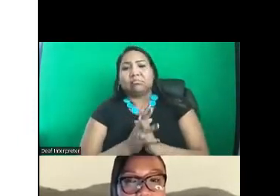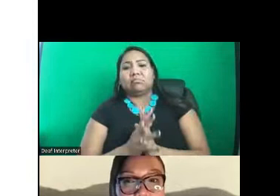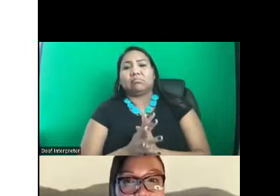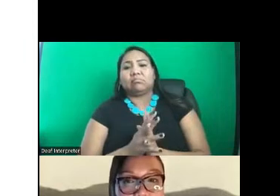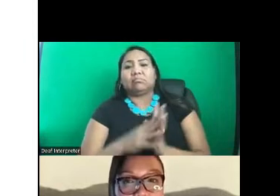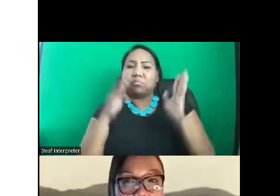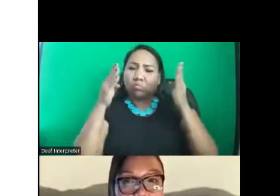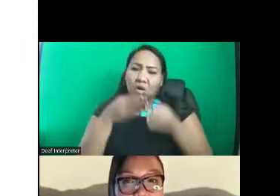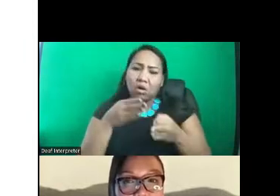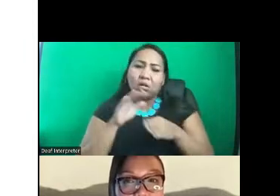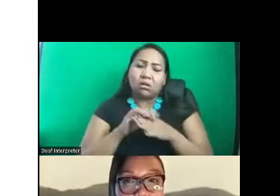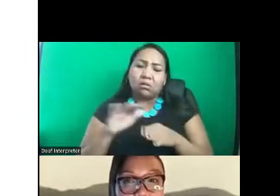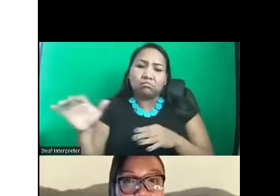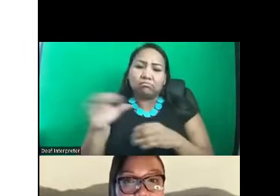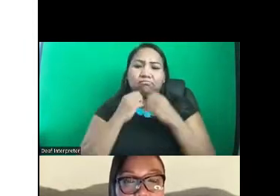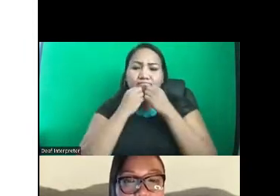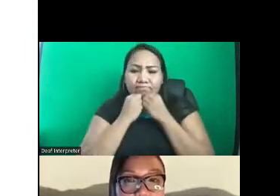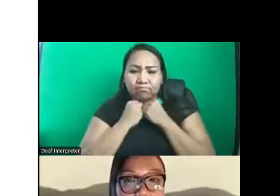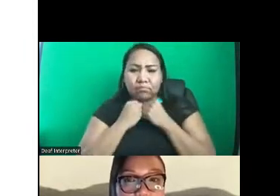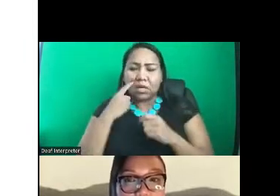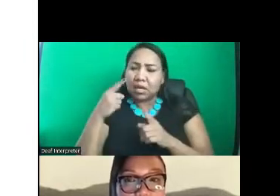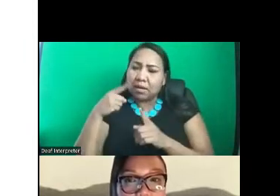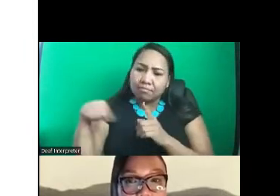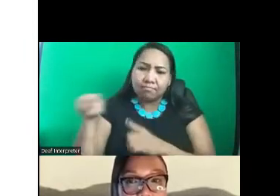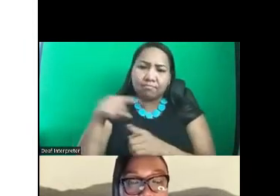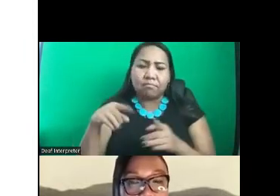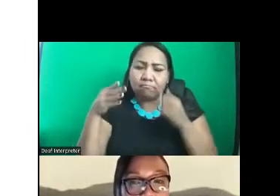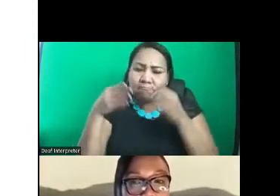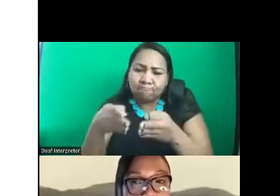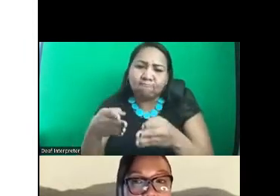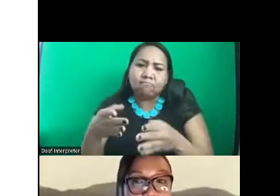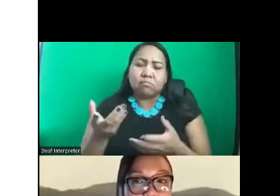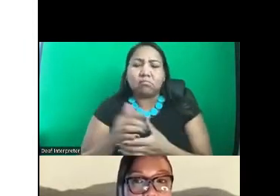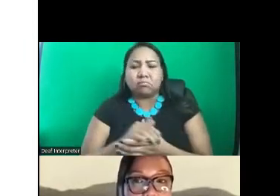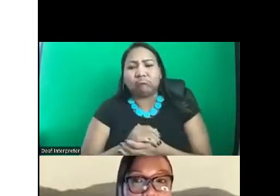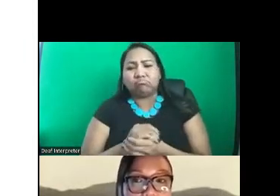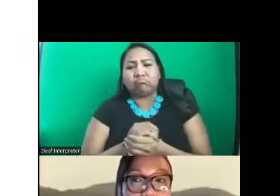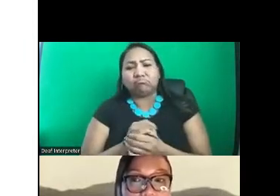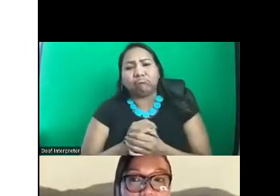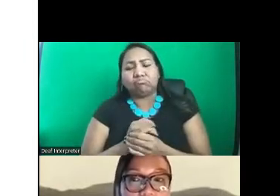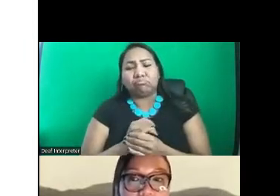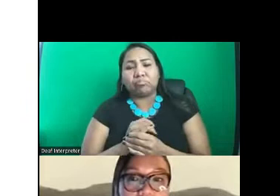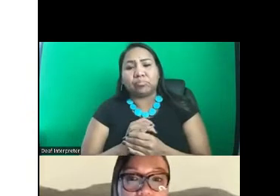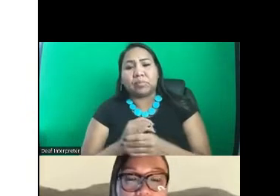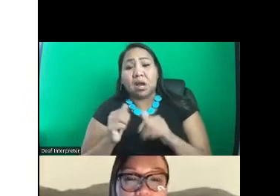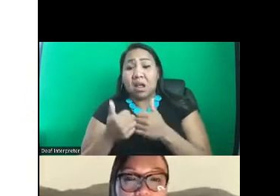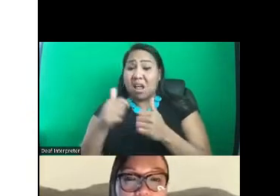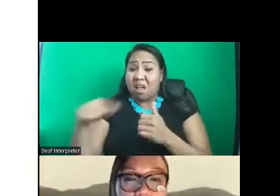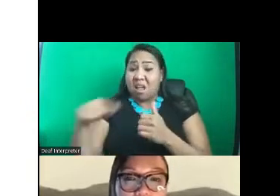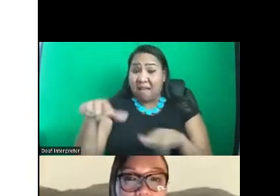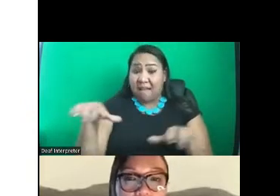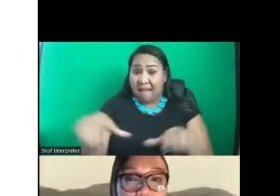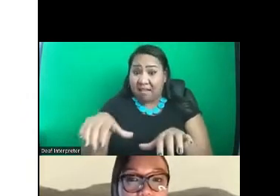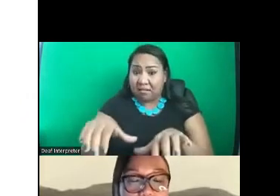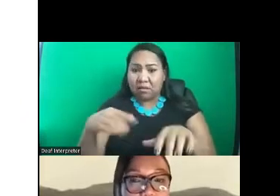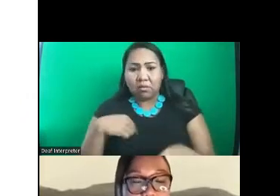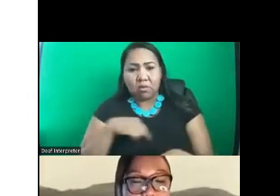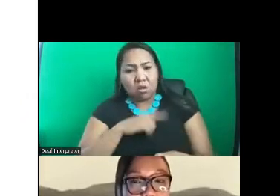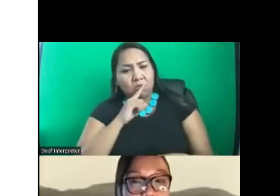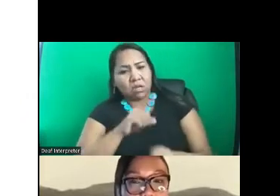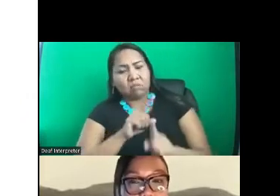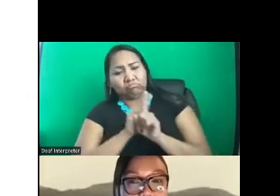and how we act as Native older women. We are their mentors. We are